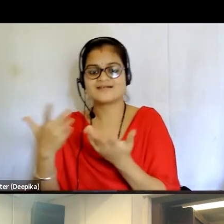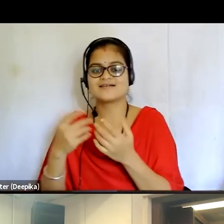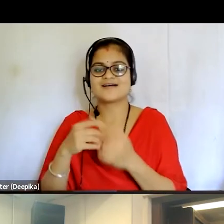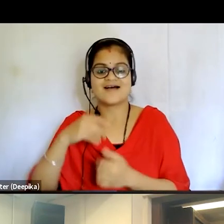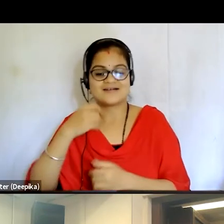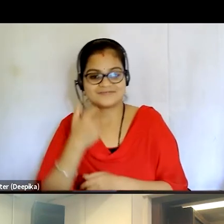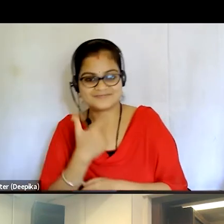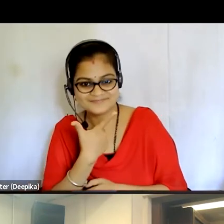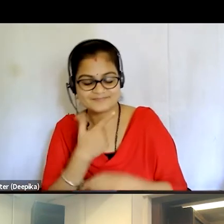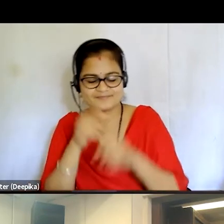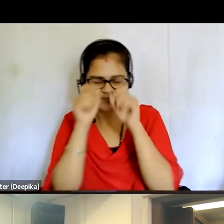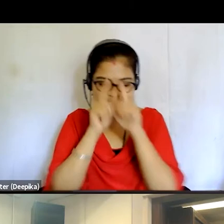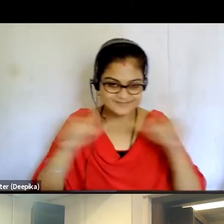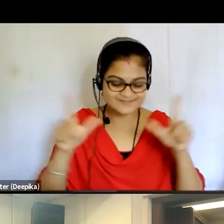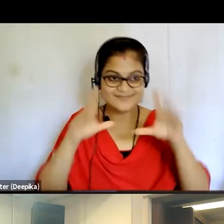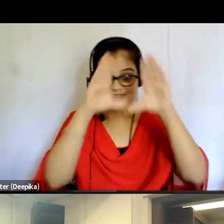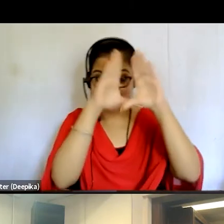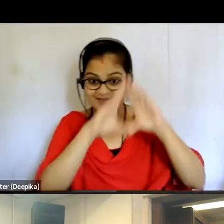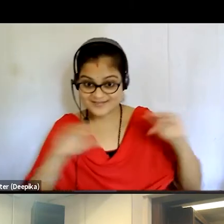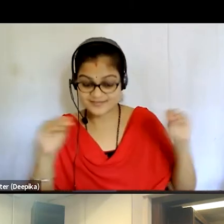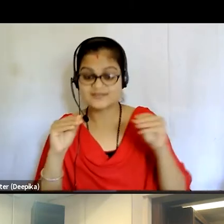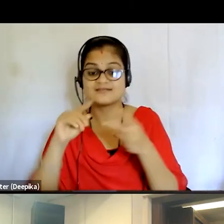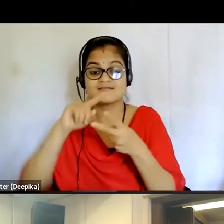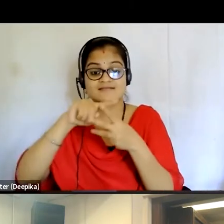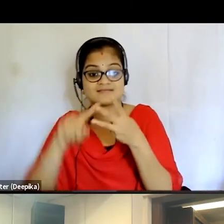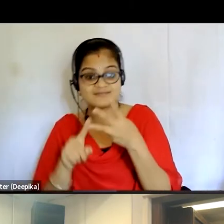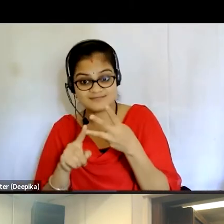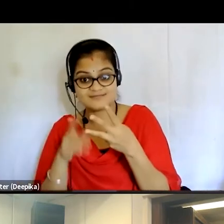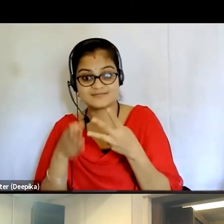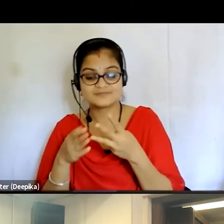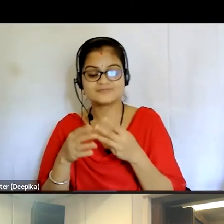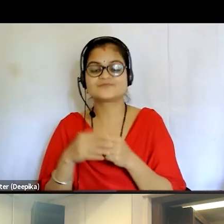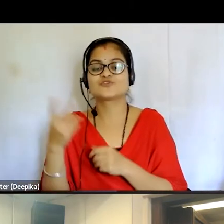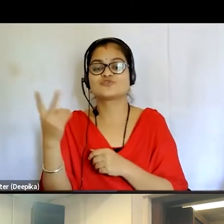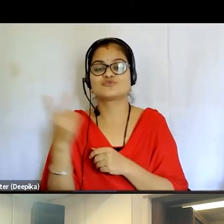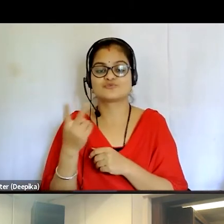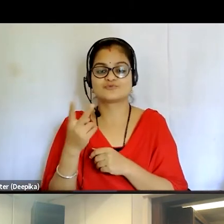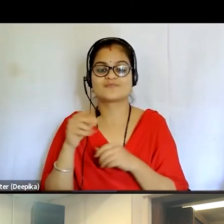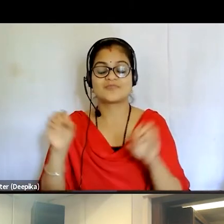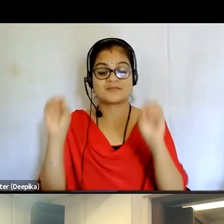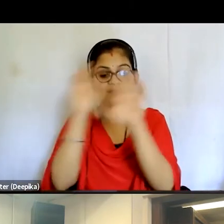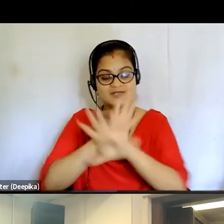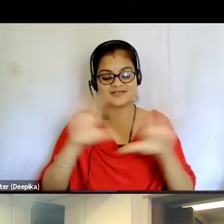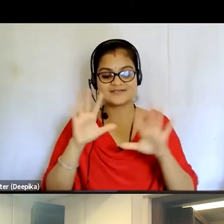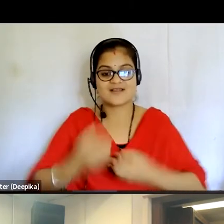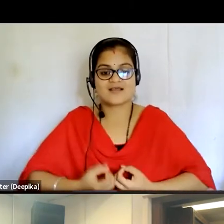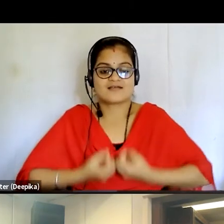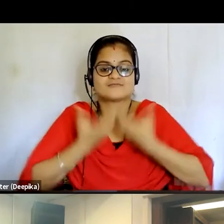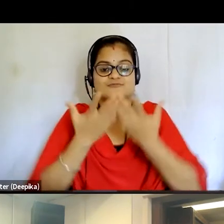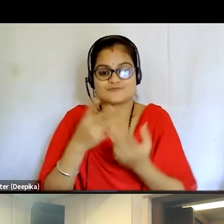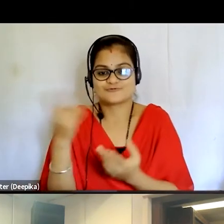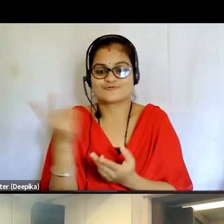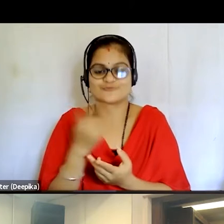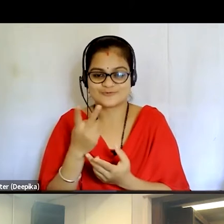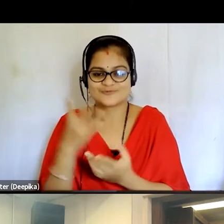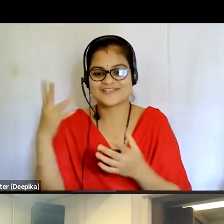Hasya, Adbhuta, and Shanta, are the two avatars of magician and explorer. So